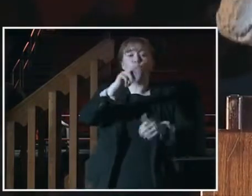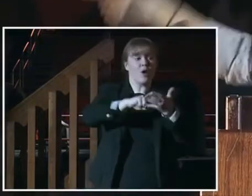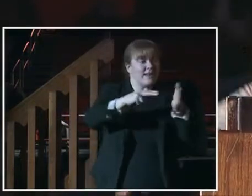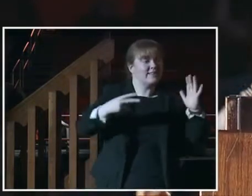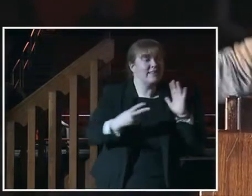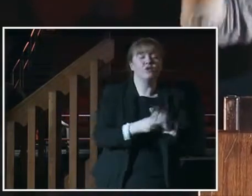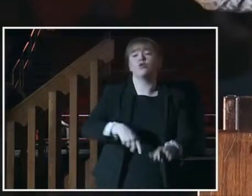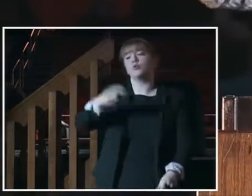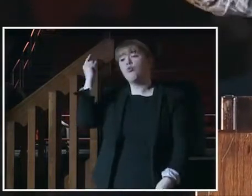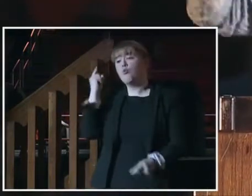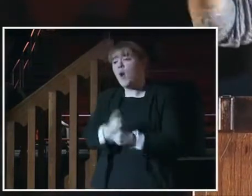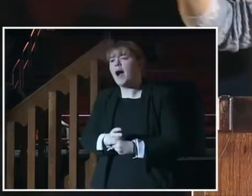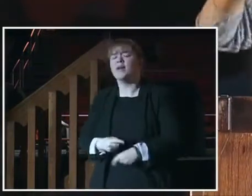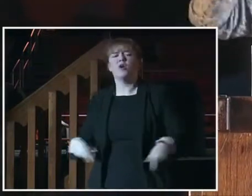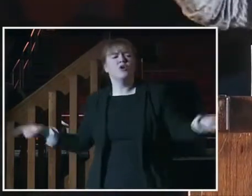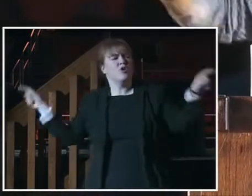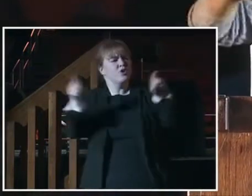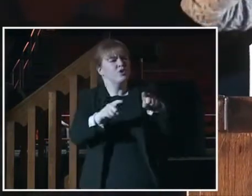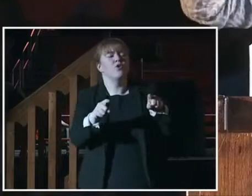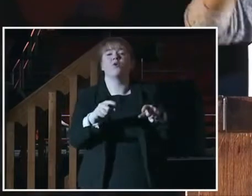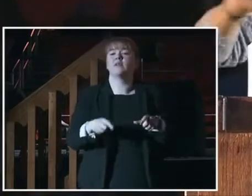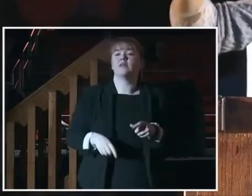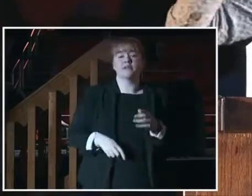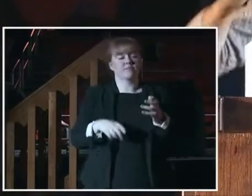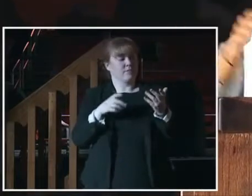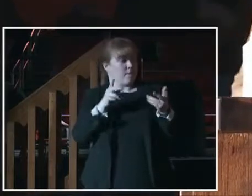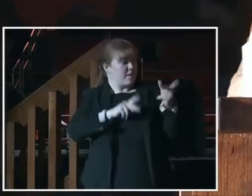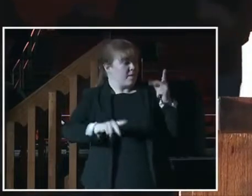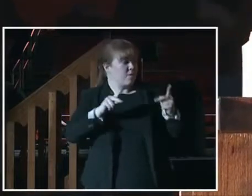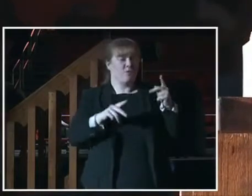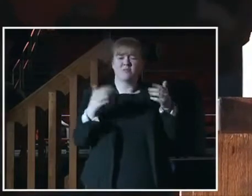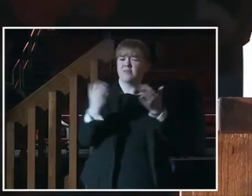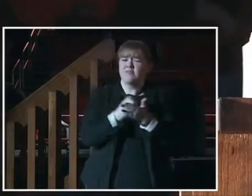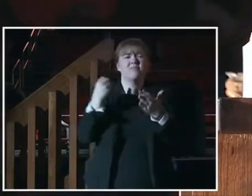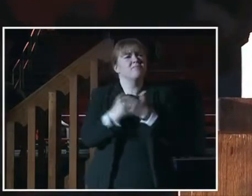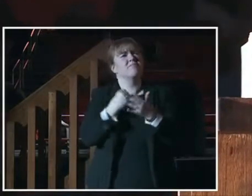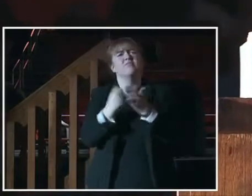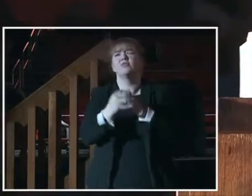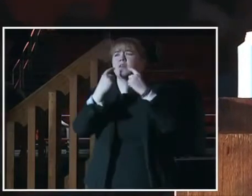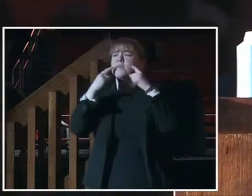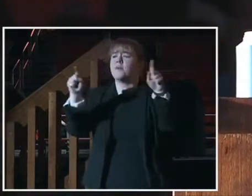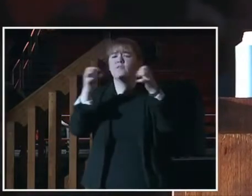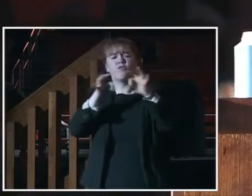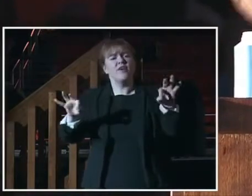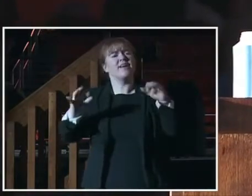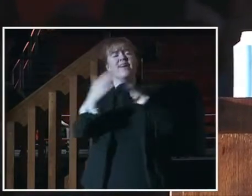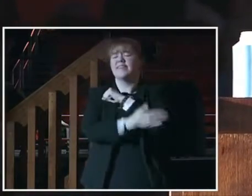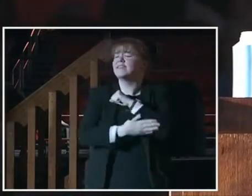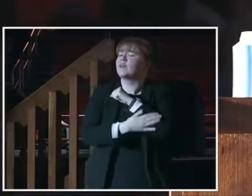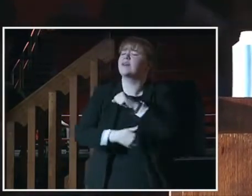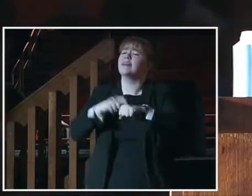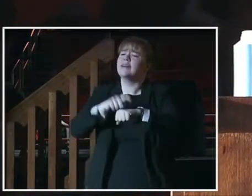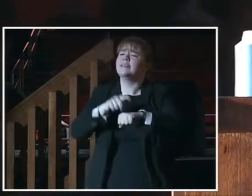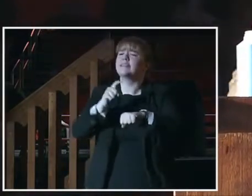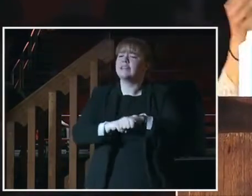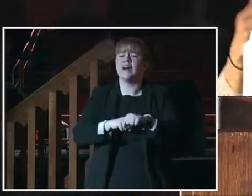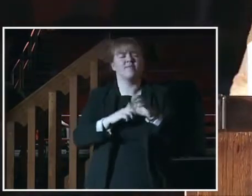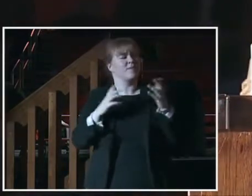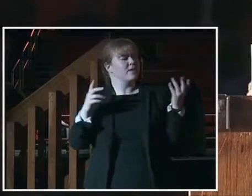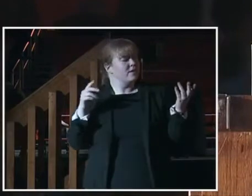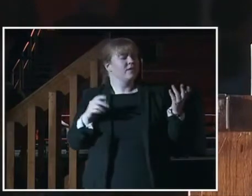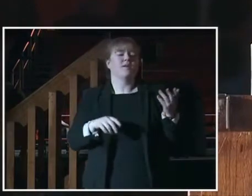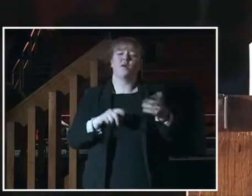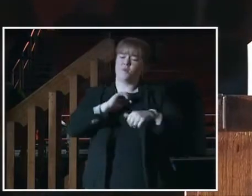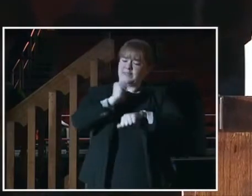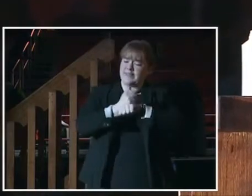it's right, so that you really move the needle for people who are just trying to make it and be free in this country. It is time out for that. Reset